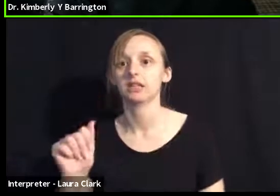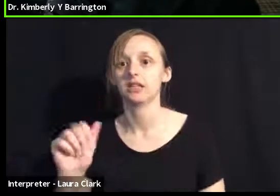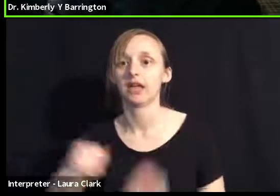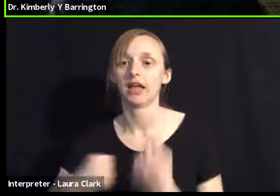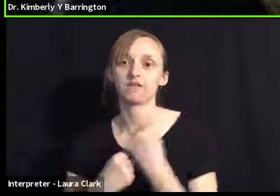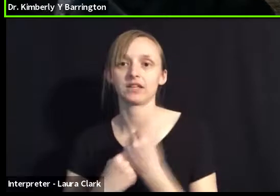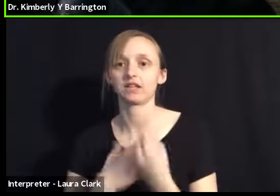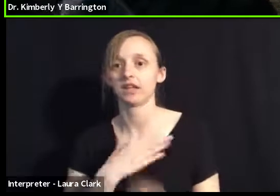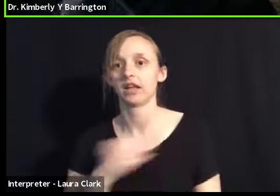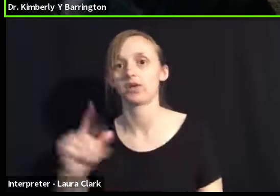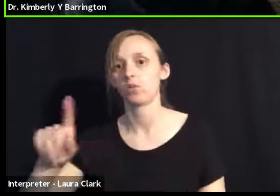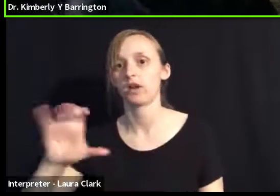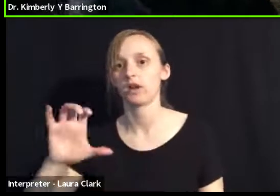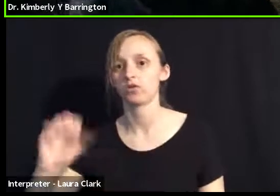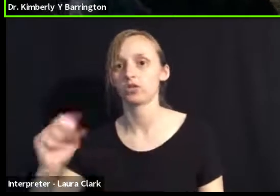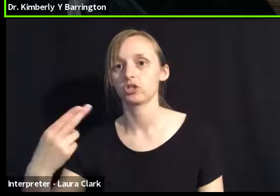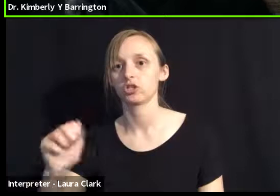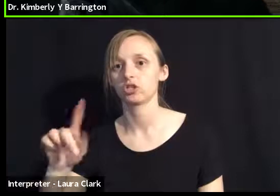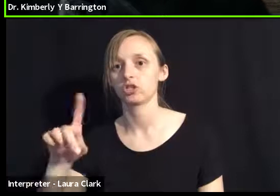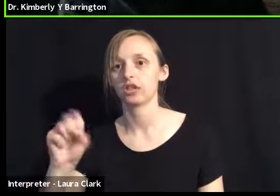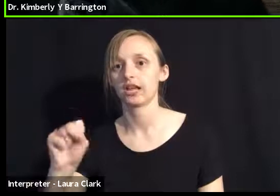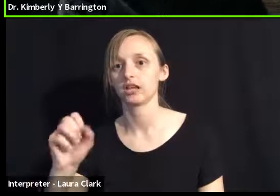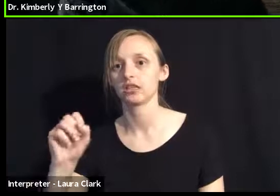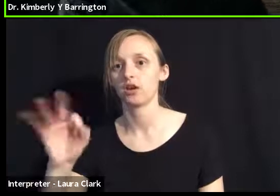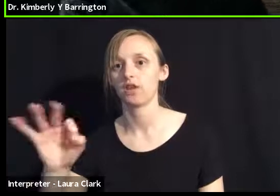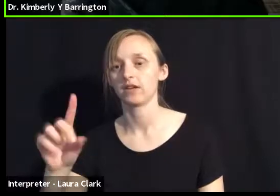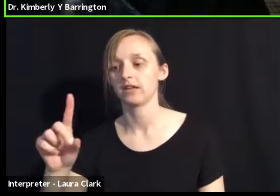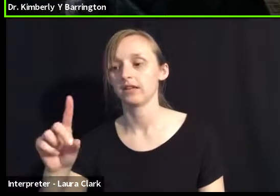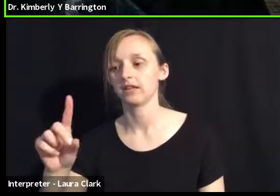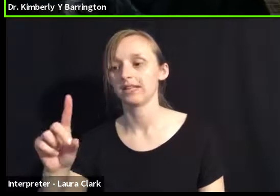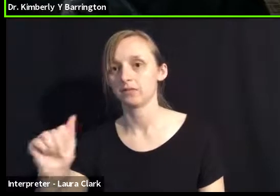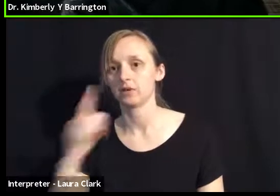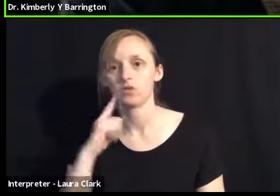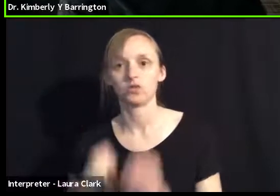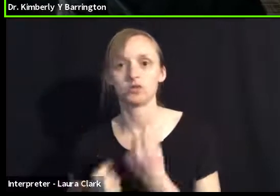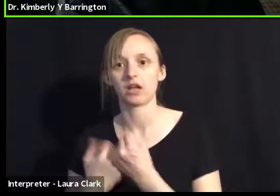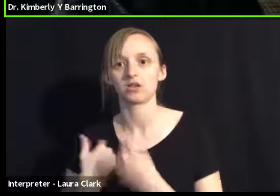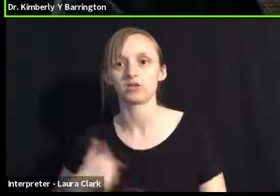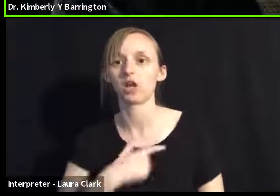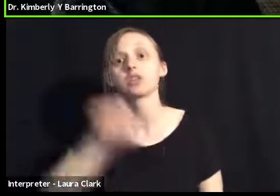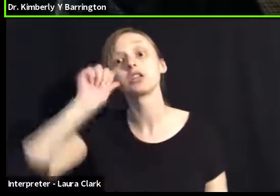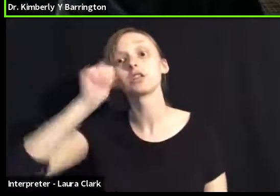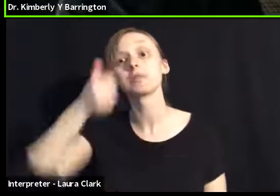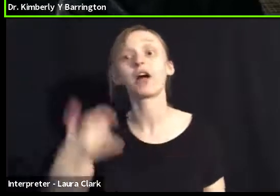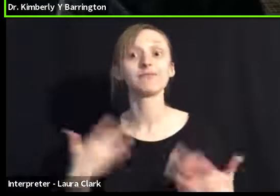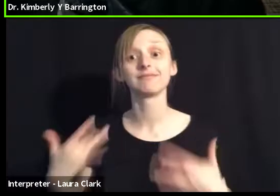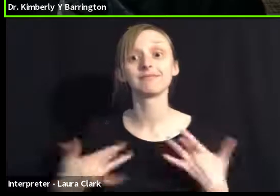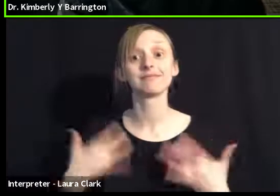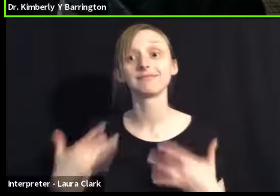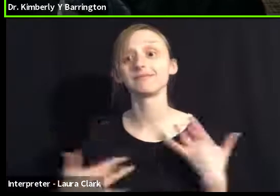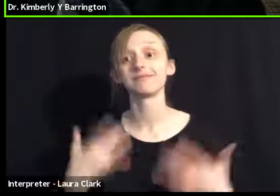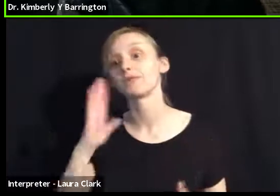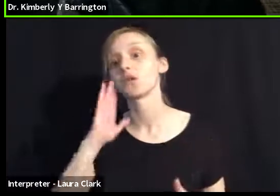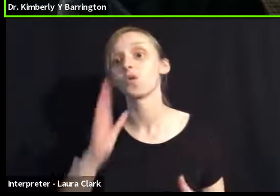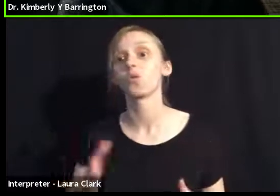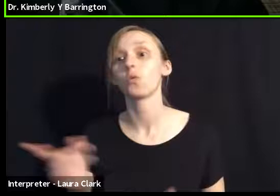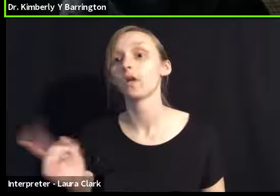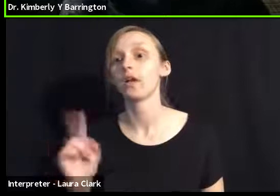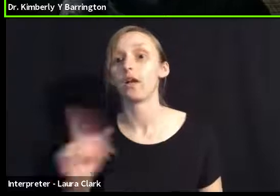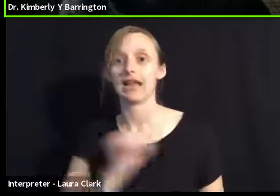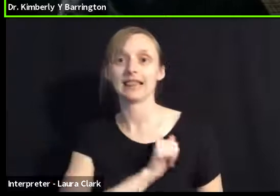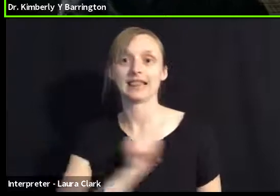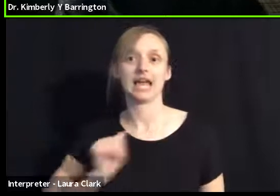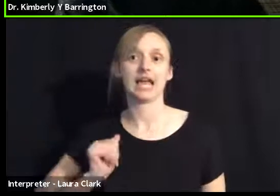of Disability for sponsoring us. And on tomorrow, we are so excited. We are going to be in